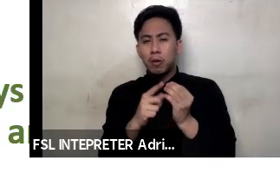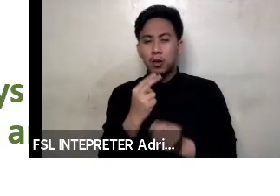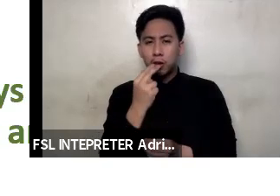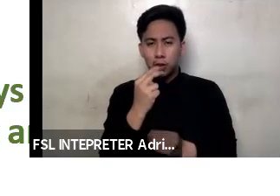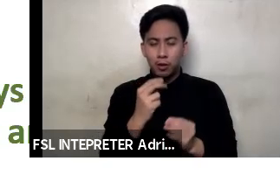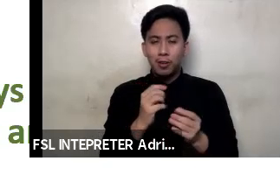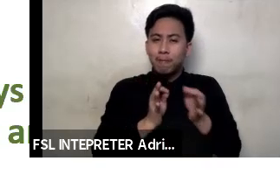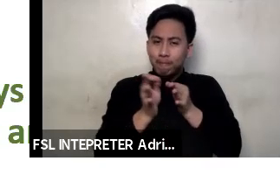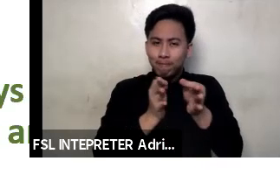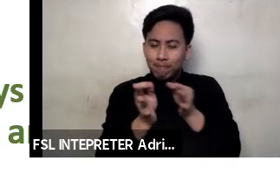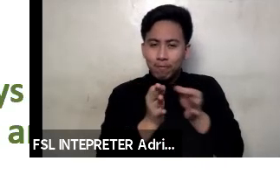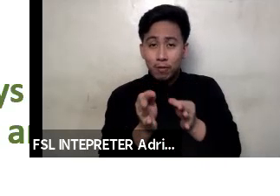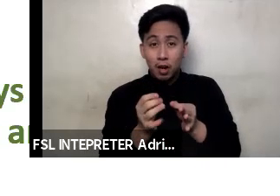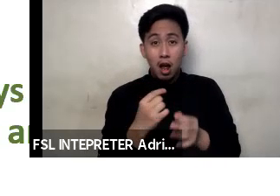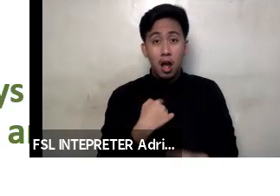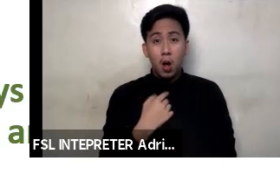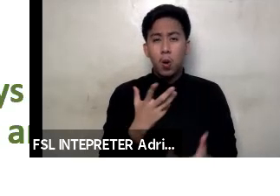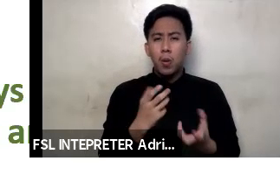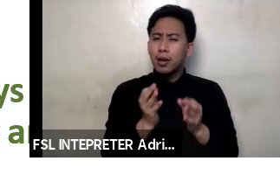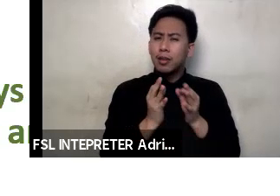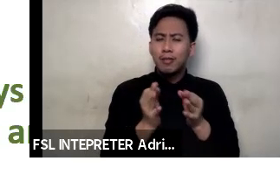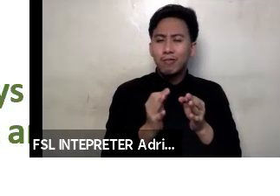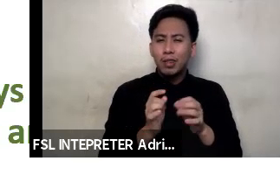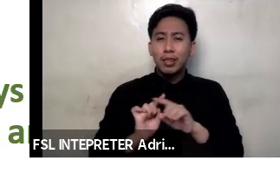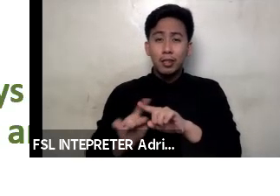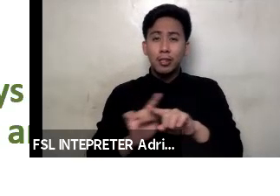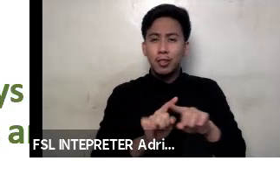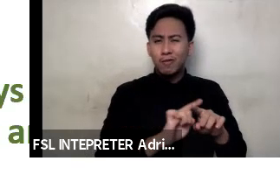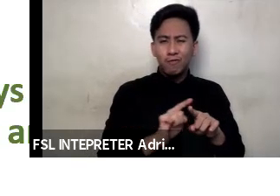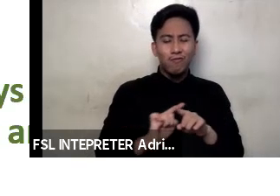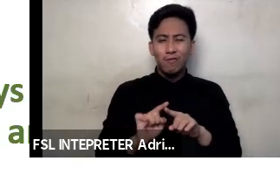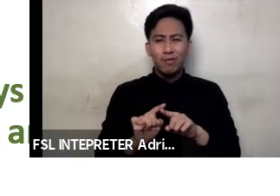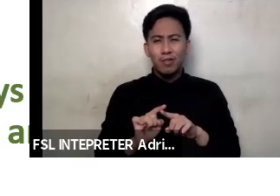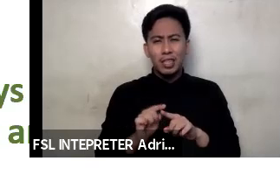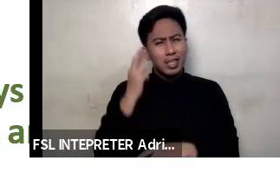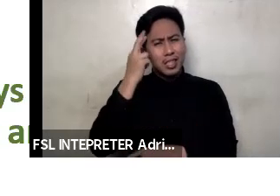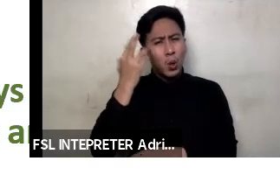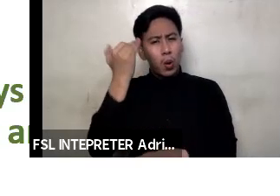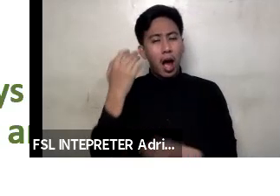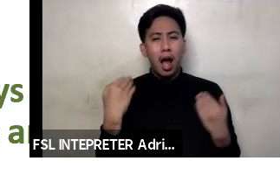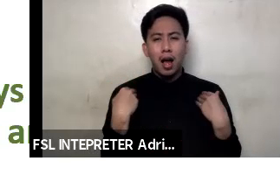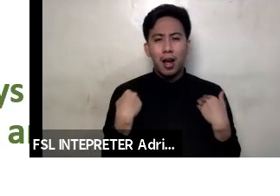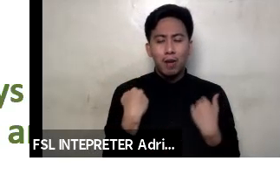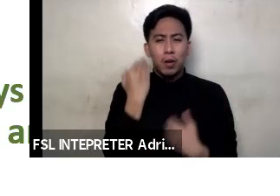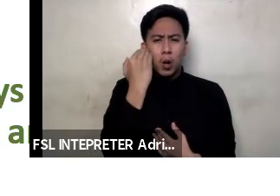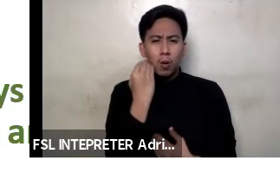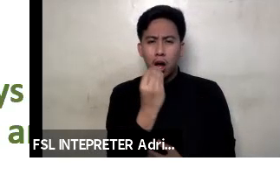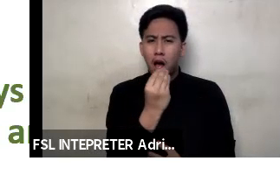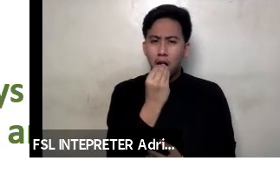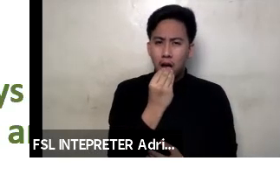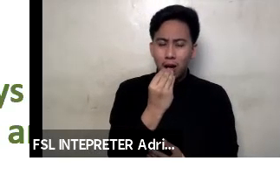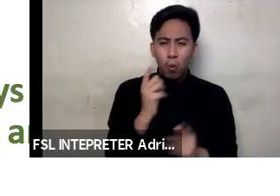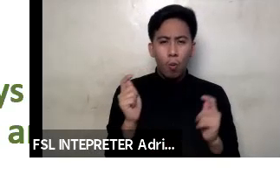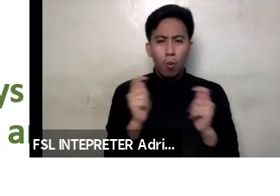It's also a busy slide, but what I'm saying here is iba-iba ang rason kung bakit nagkaroon ng malnutrition. Baka poor ang health system,